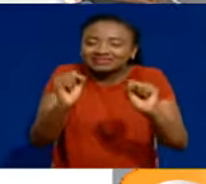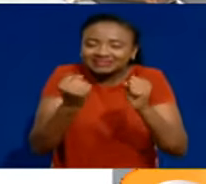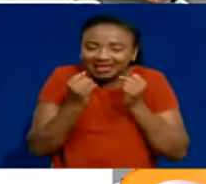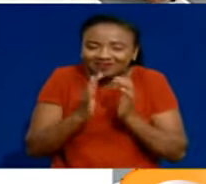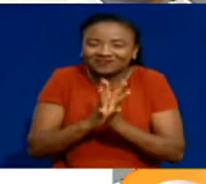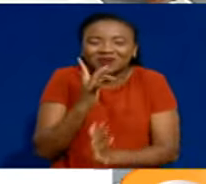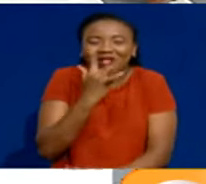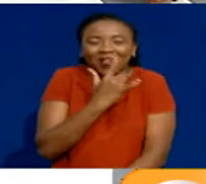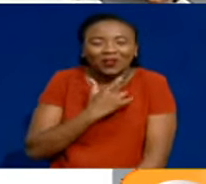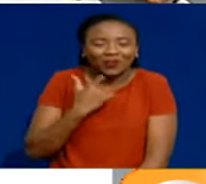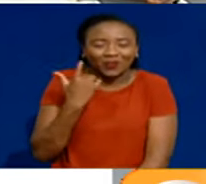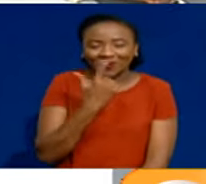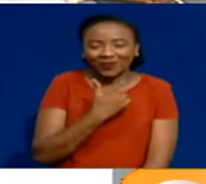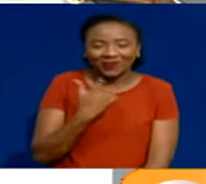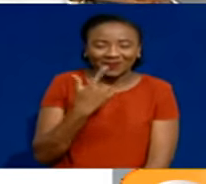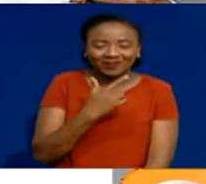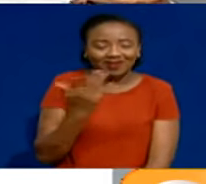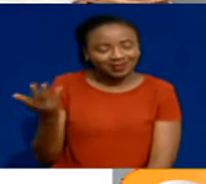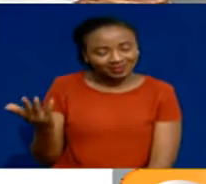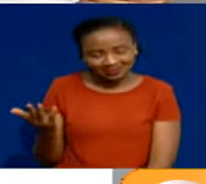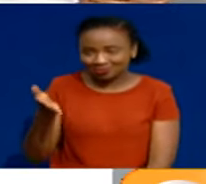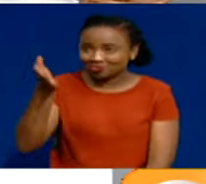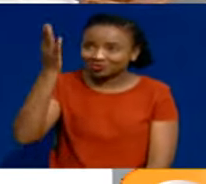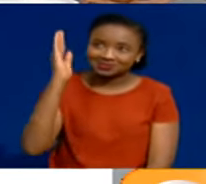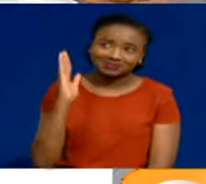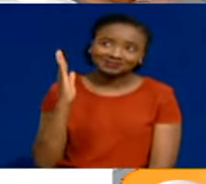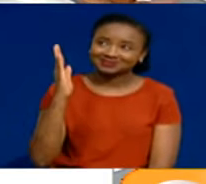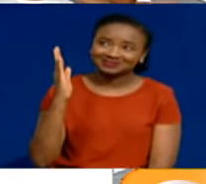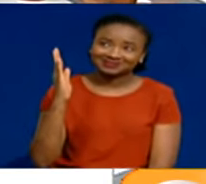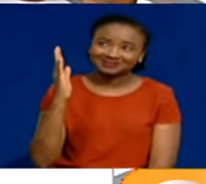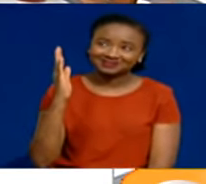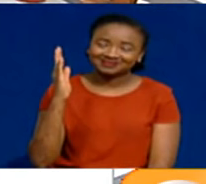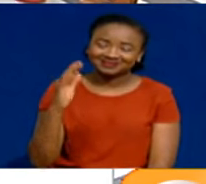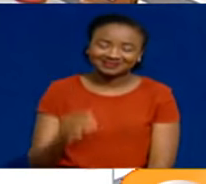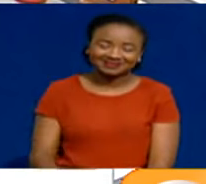safe? Oh God.